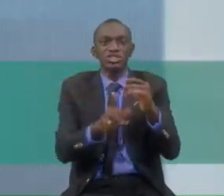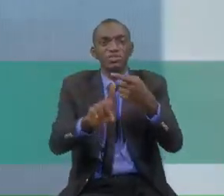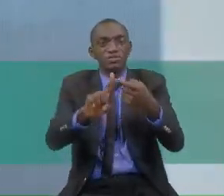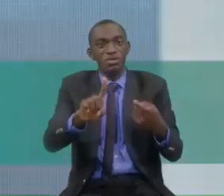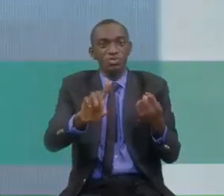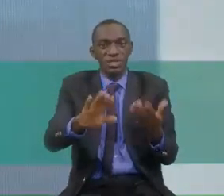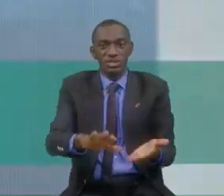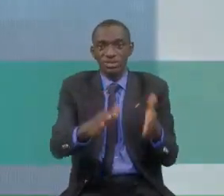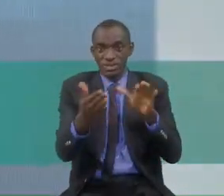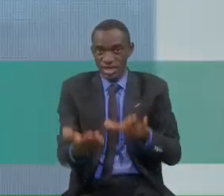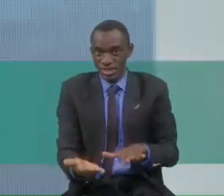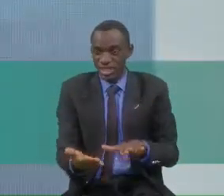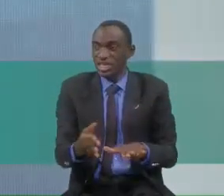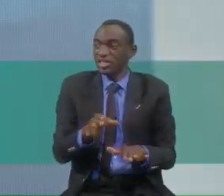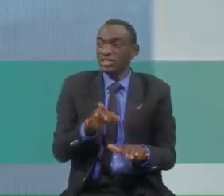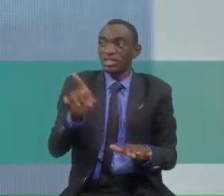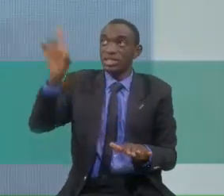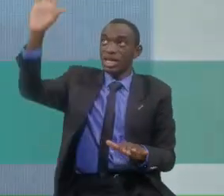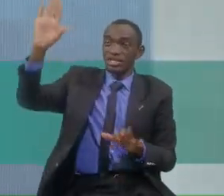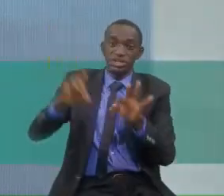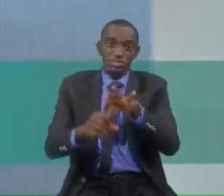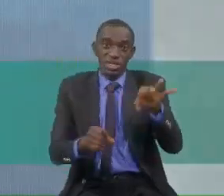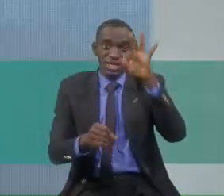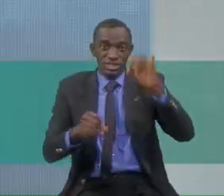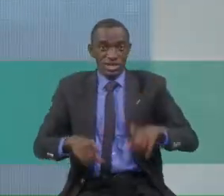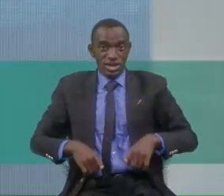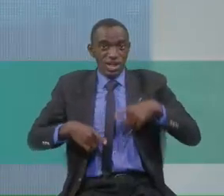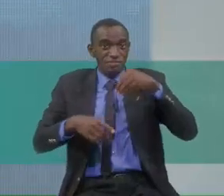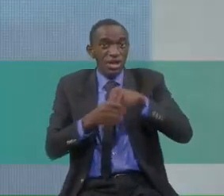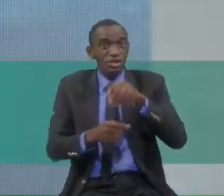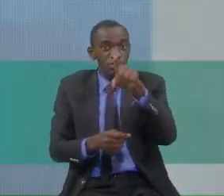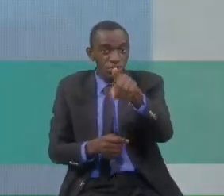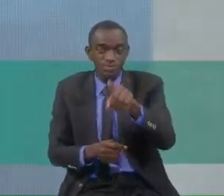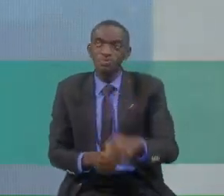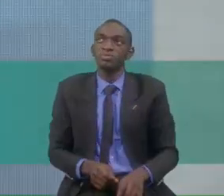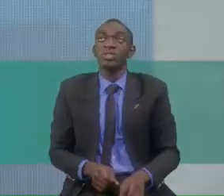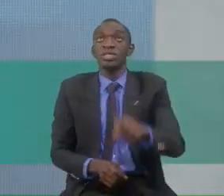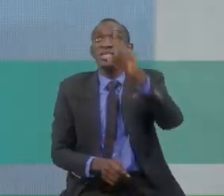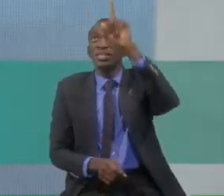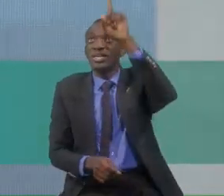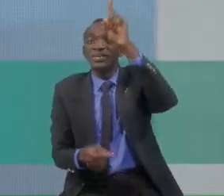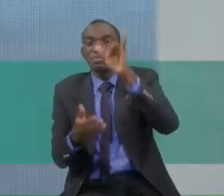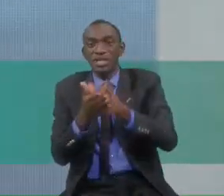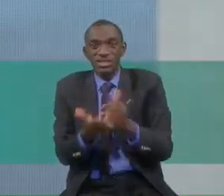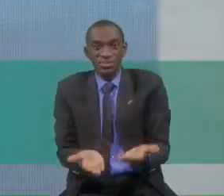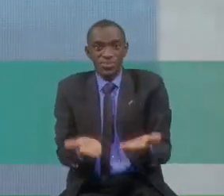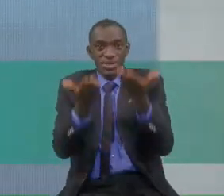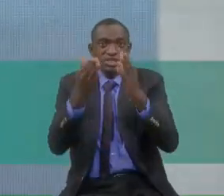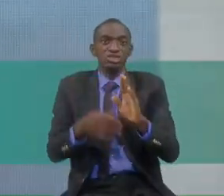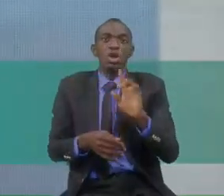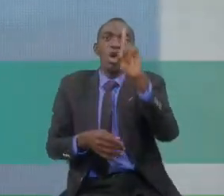dead dwell in you, he that raised up Christ from